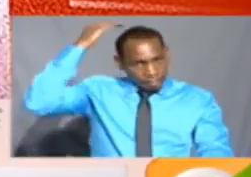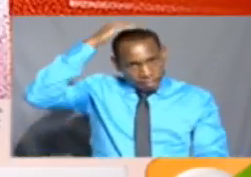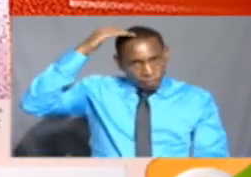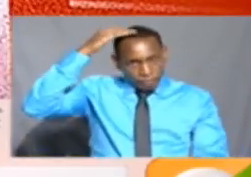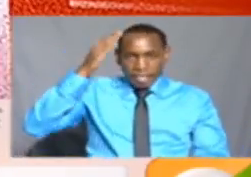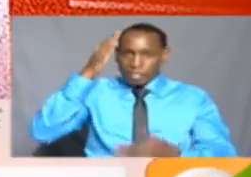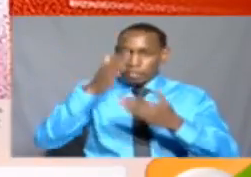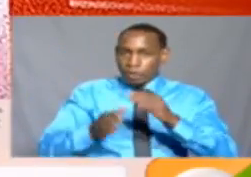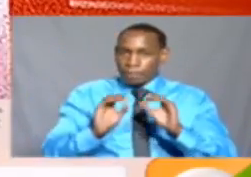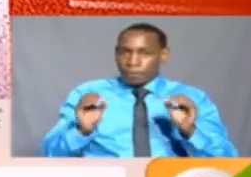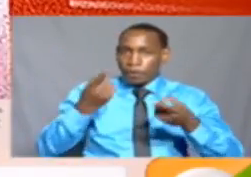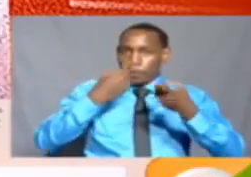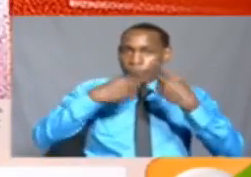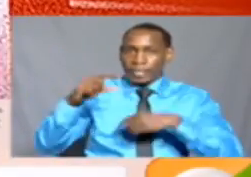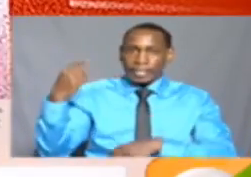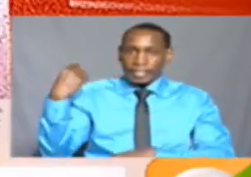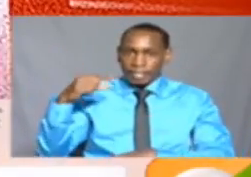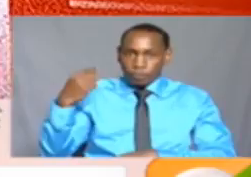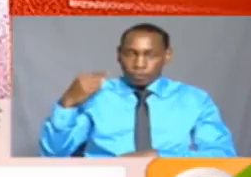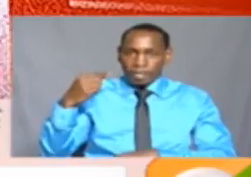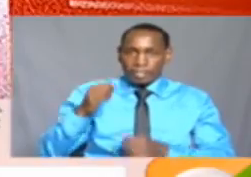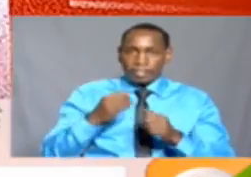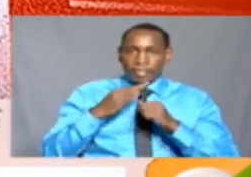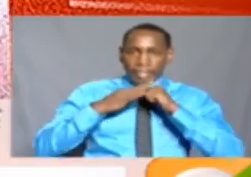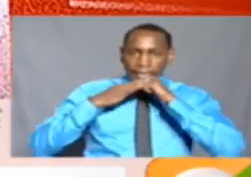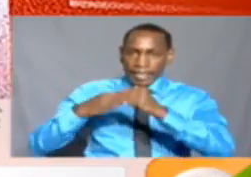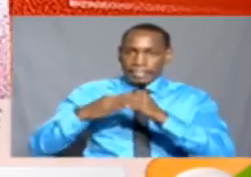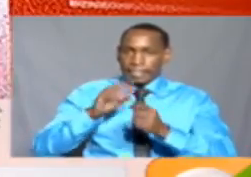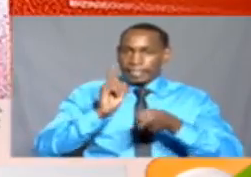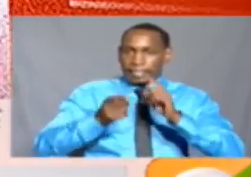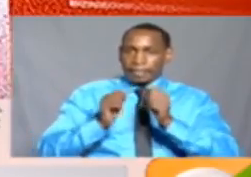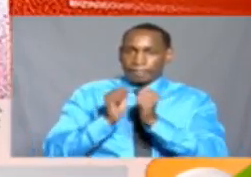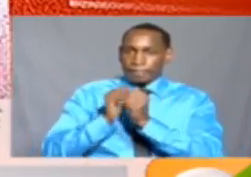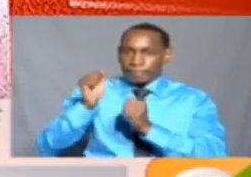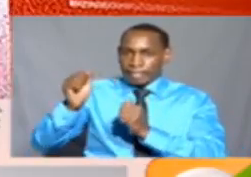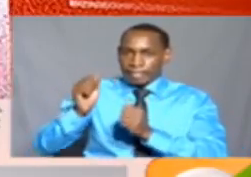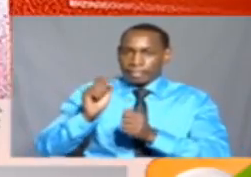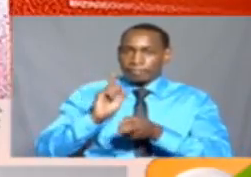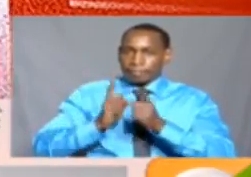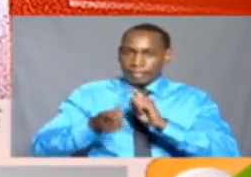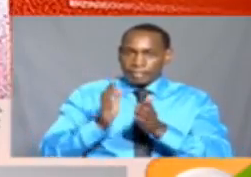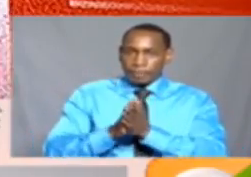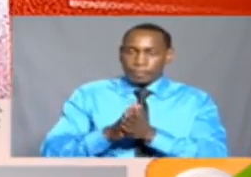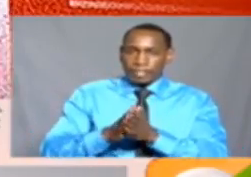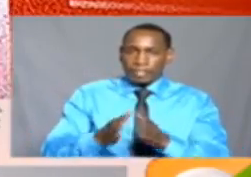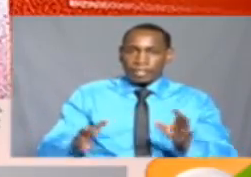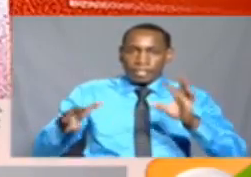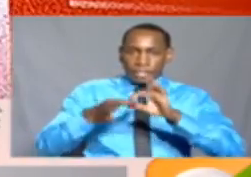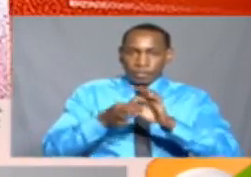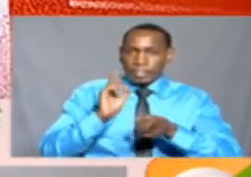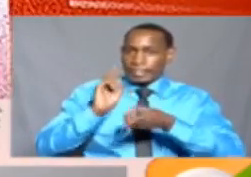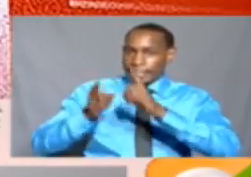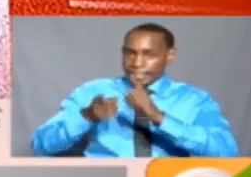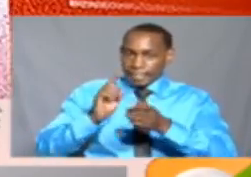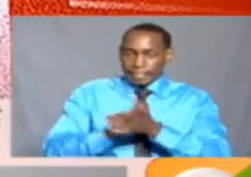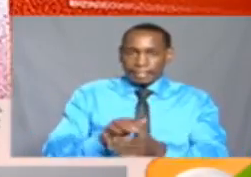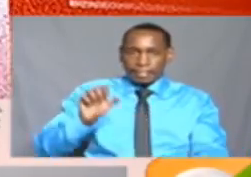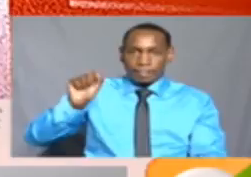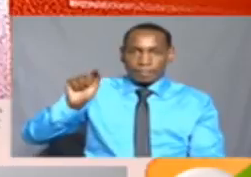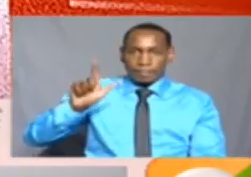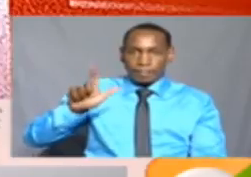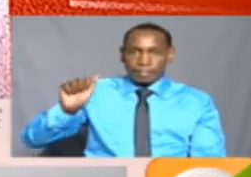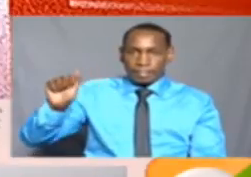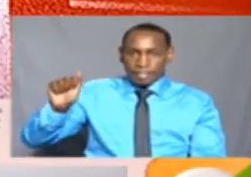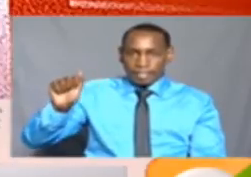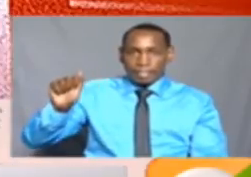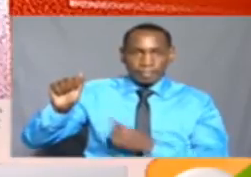not stop her from bagging gold medals in the 800 meters, 1500 meters, and the mixed relay races. Stella Jepkosgei